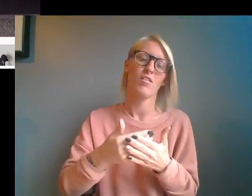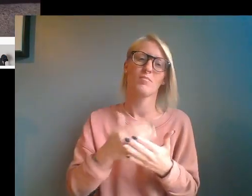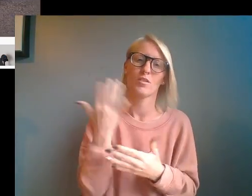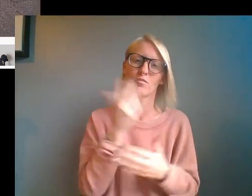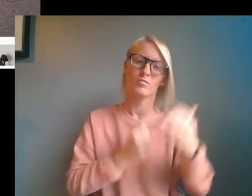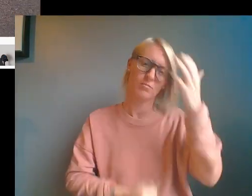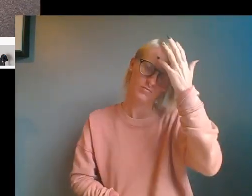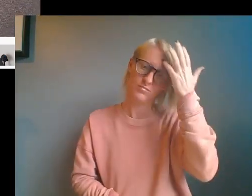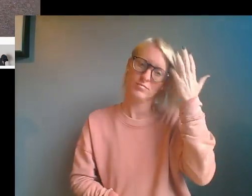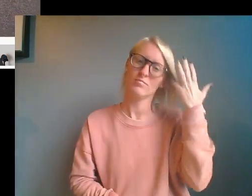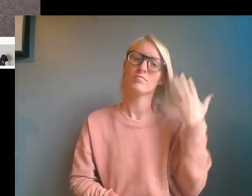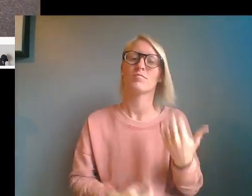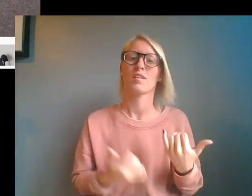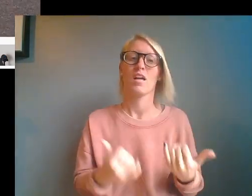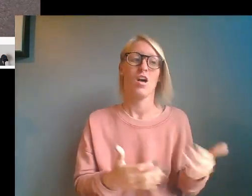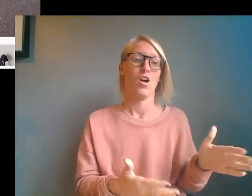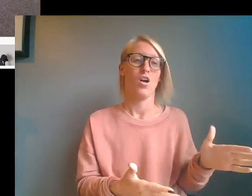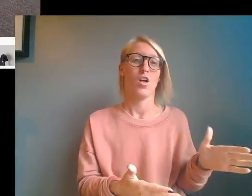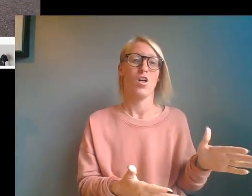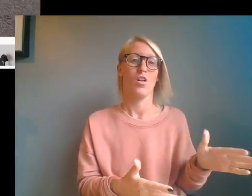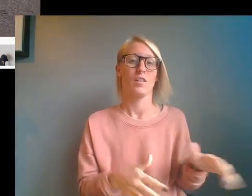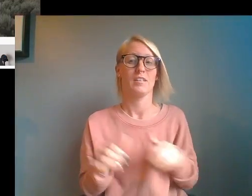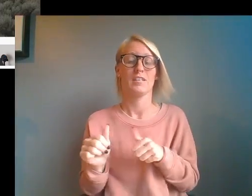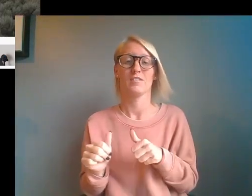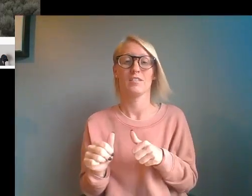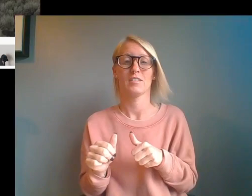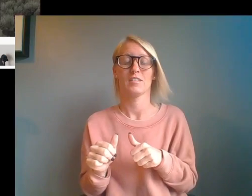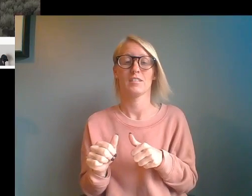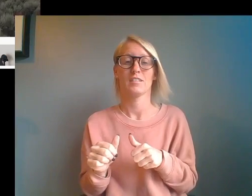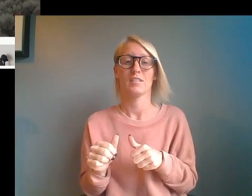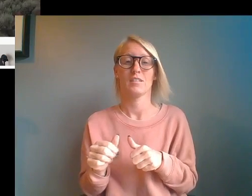All right, we're leaving the park and we're heading on to New Mexico.